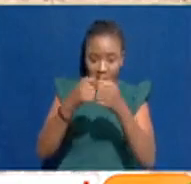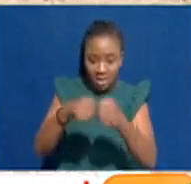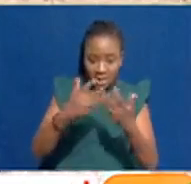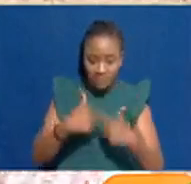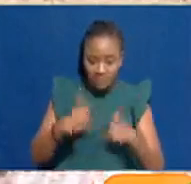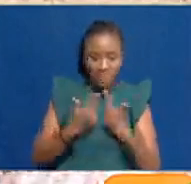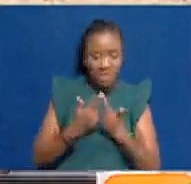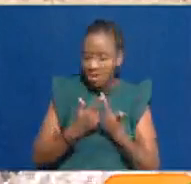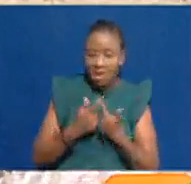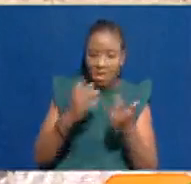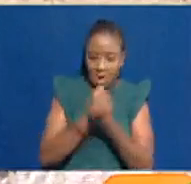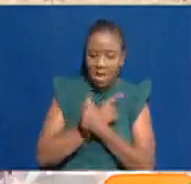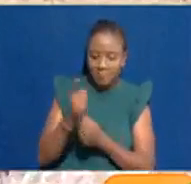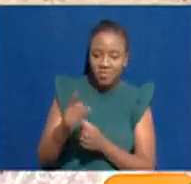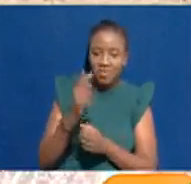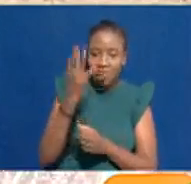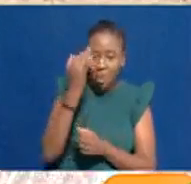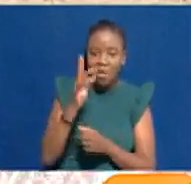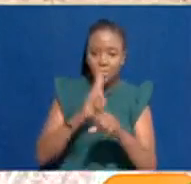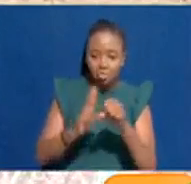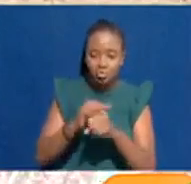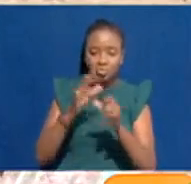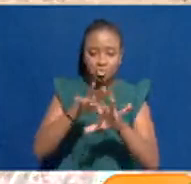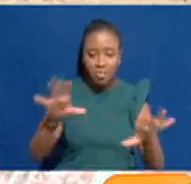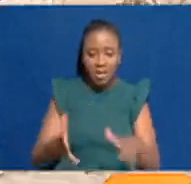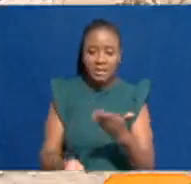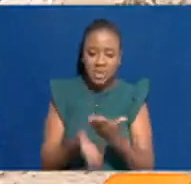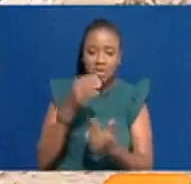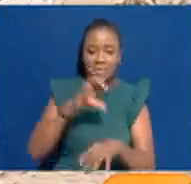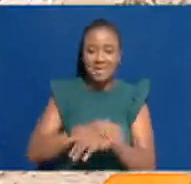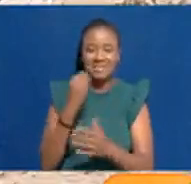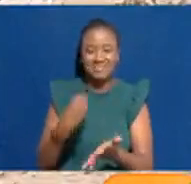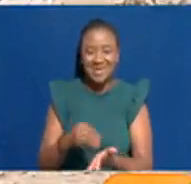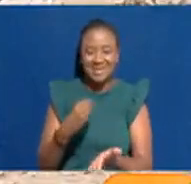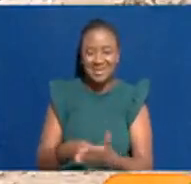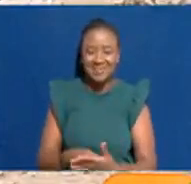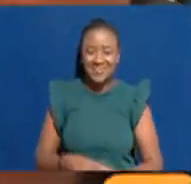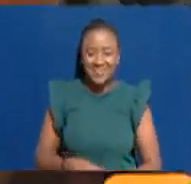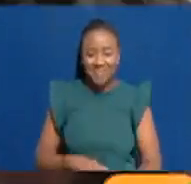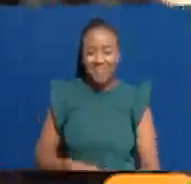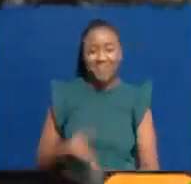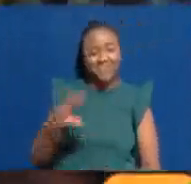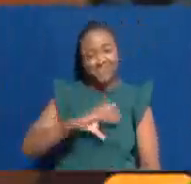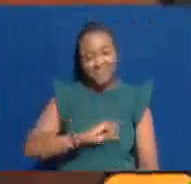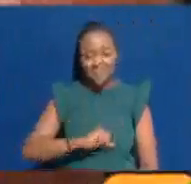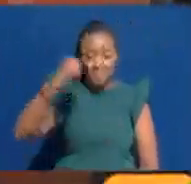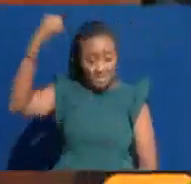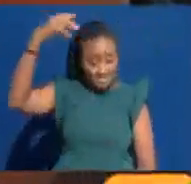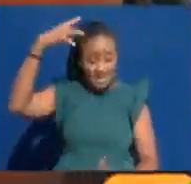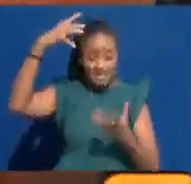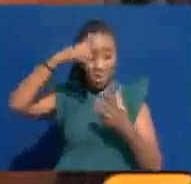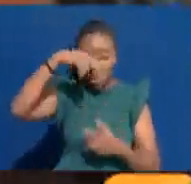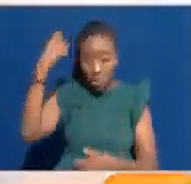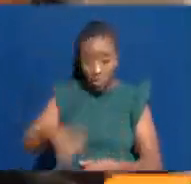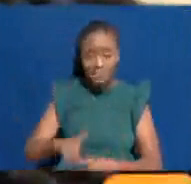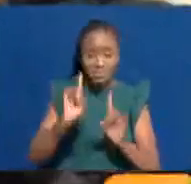kujiharibu. Kuharibu maisha yake, anaitumia vizuri kutafuta pesa. As she continues to work under the scorching Kieni sun, she hopes